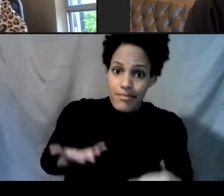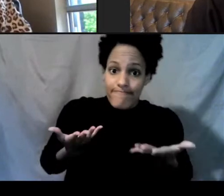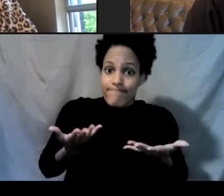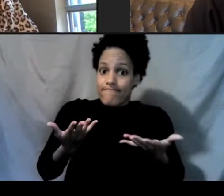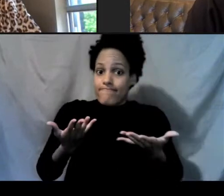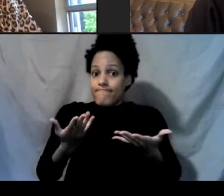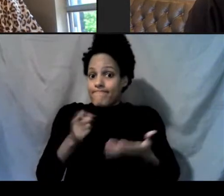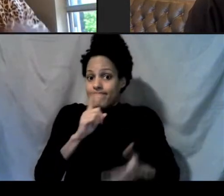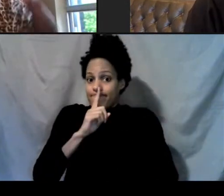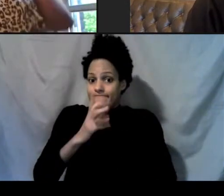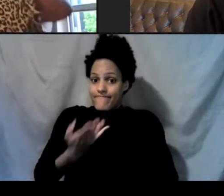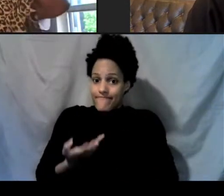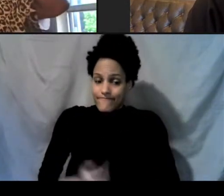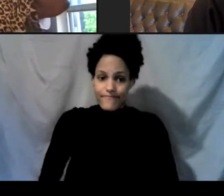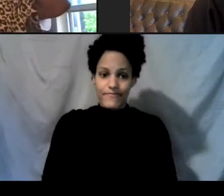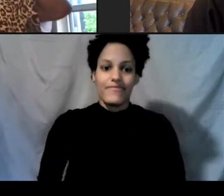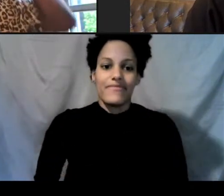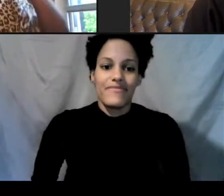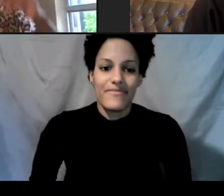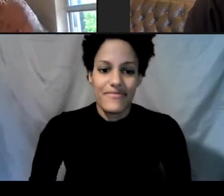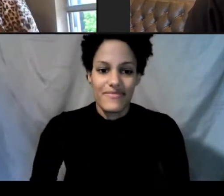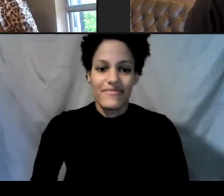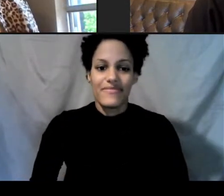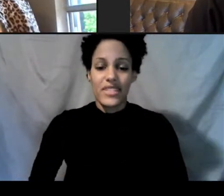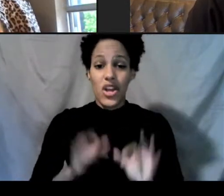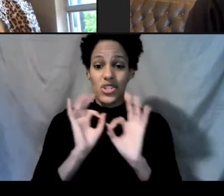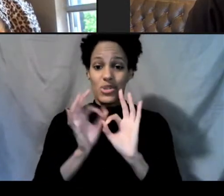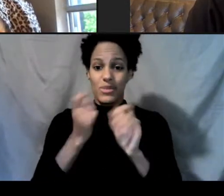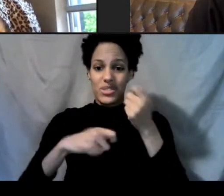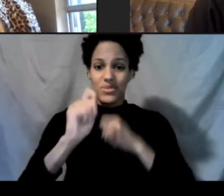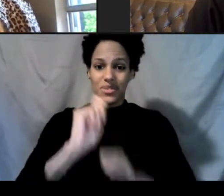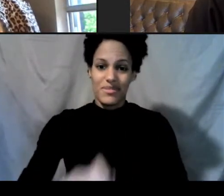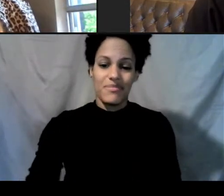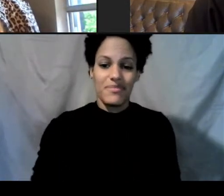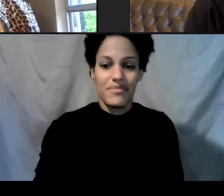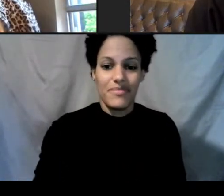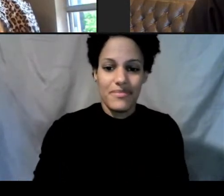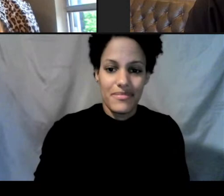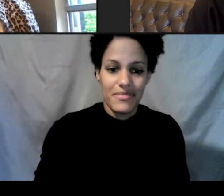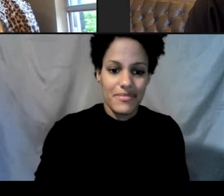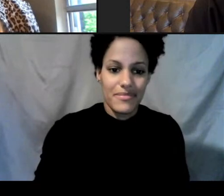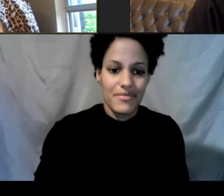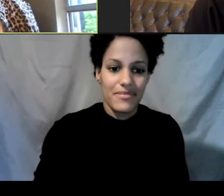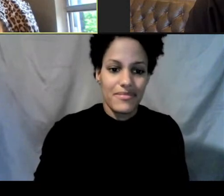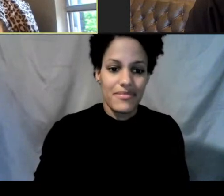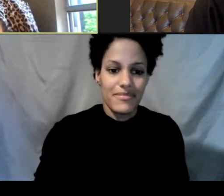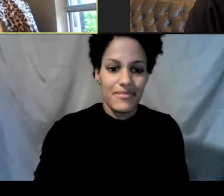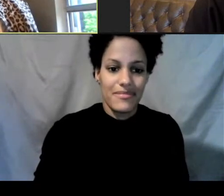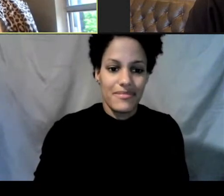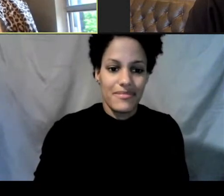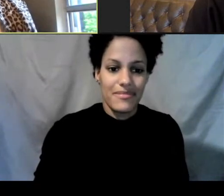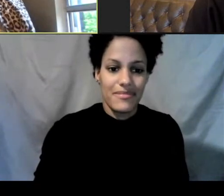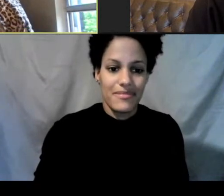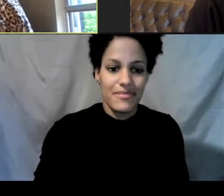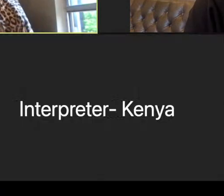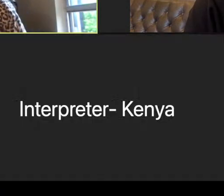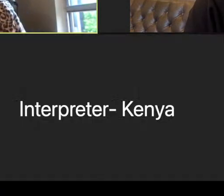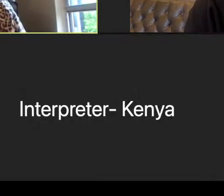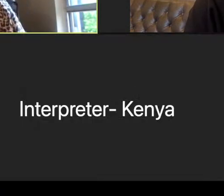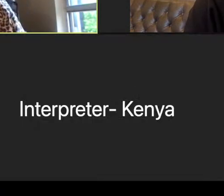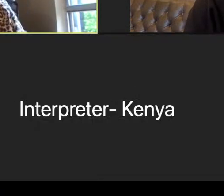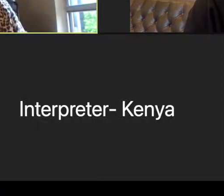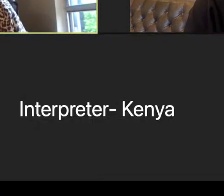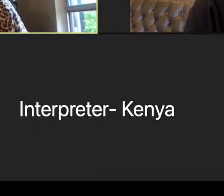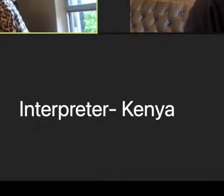Diane McIntyre said at the beginning of this, it's Black time. Yeah, man, you better cash out now. What?